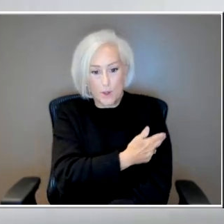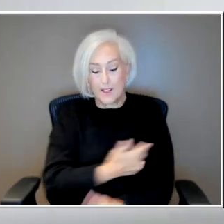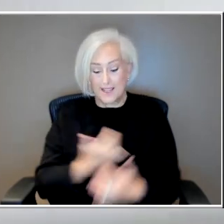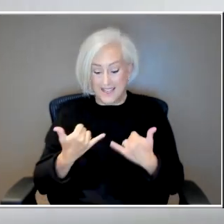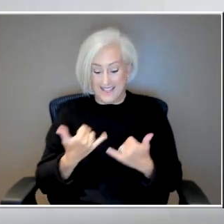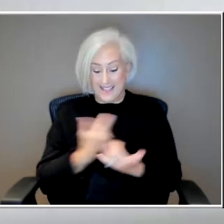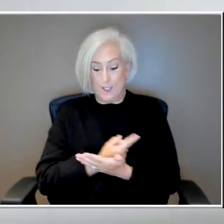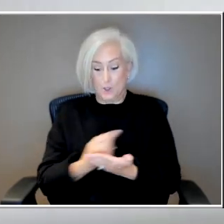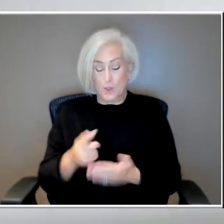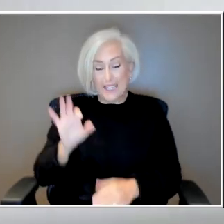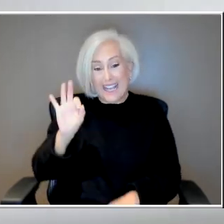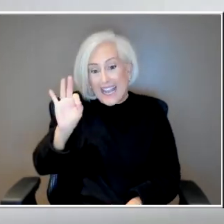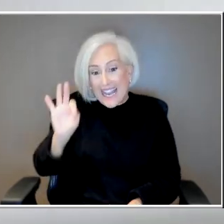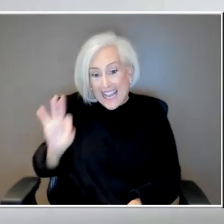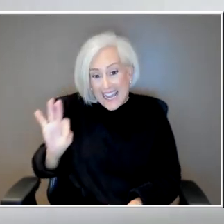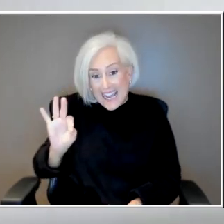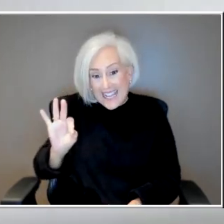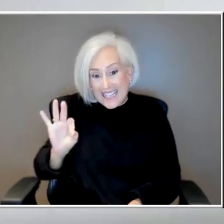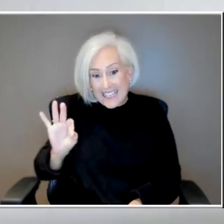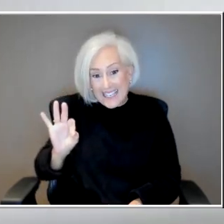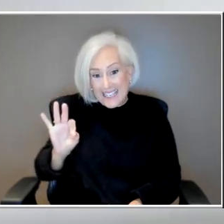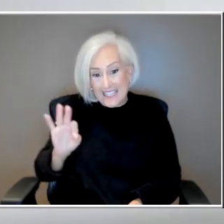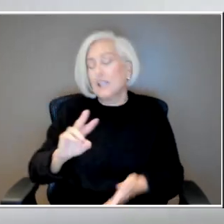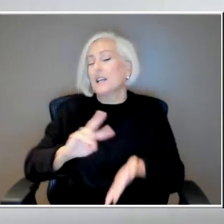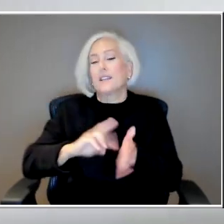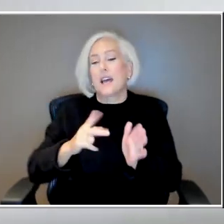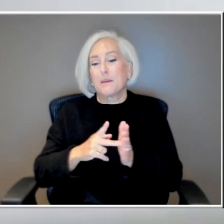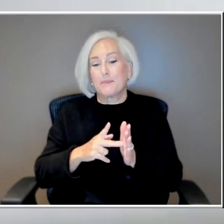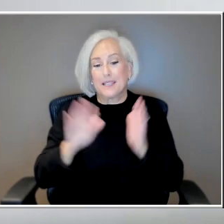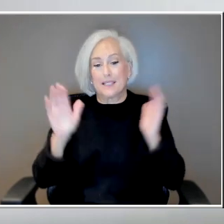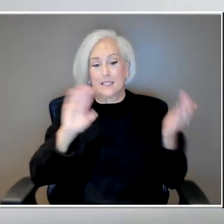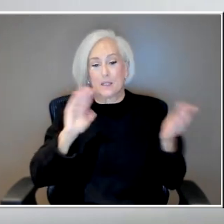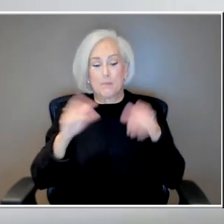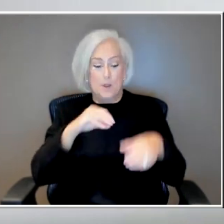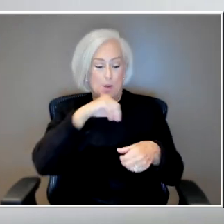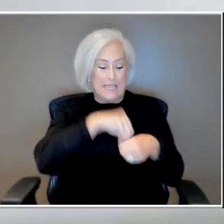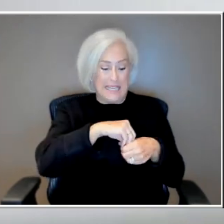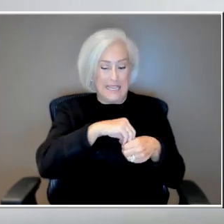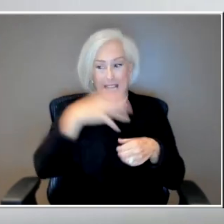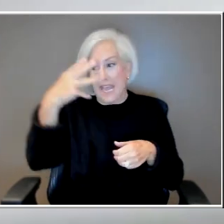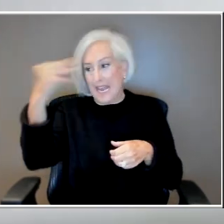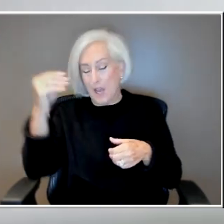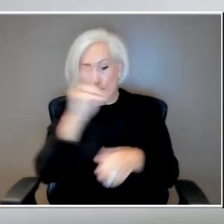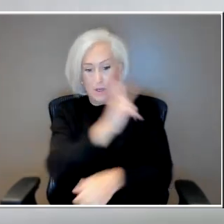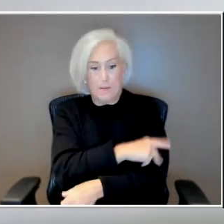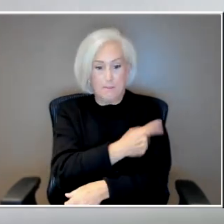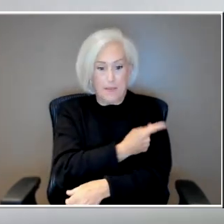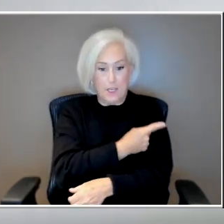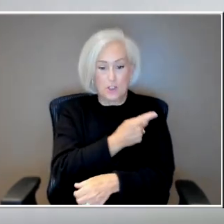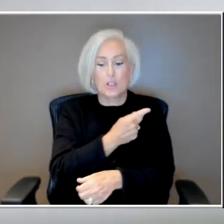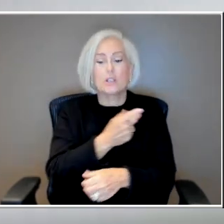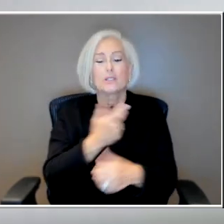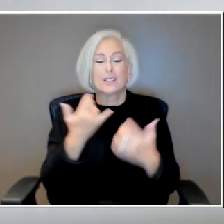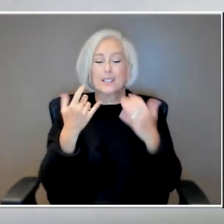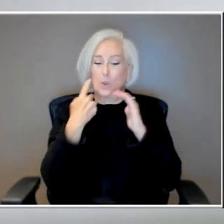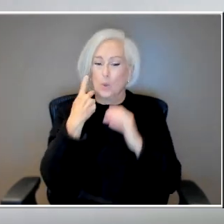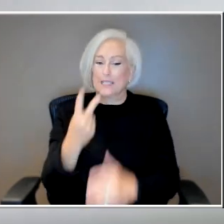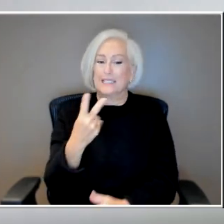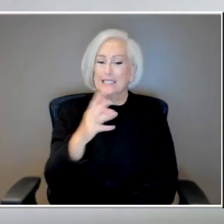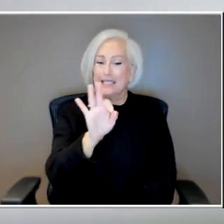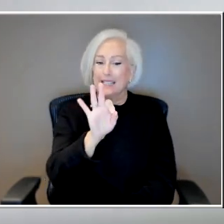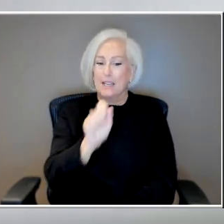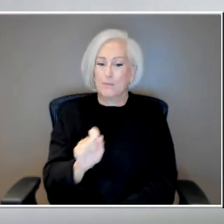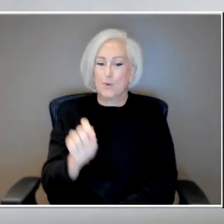our positivity, again, for inpatient, outpatient, we're back up to about 9.5%. I think that's going to continue